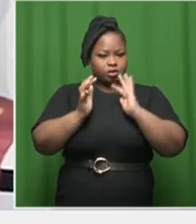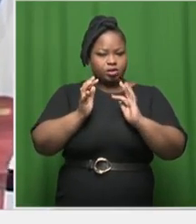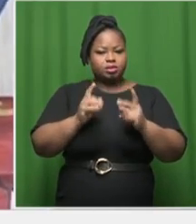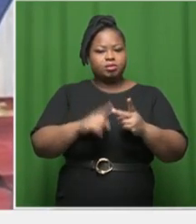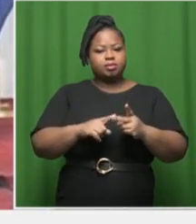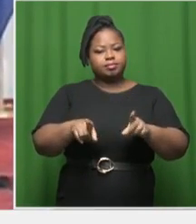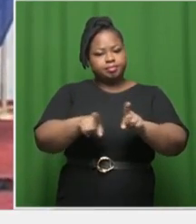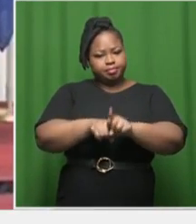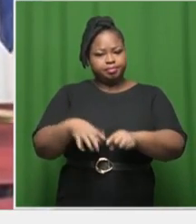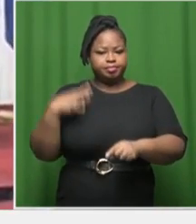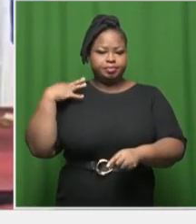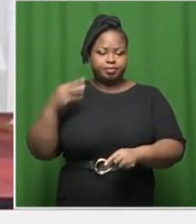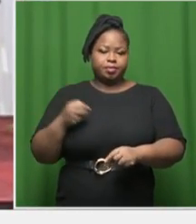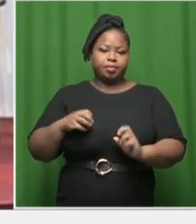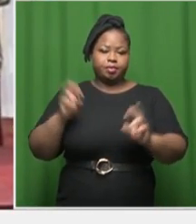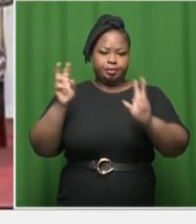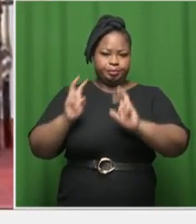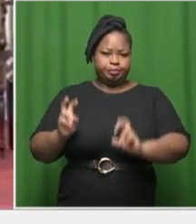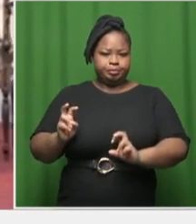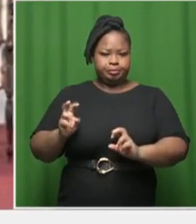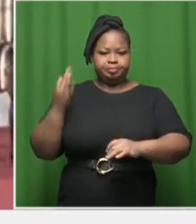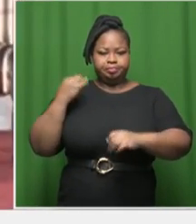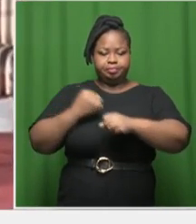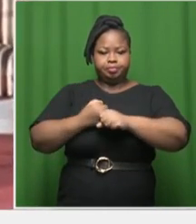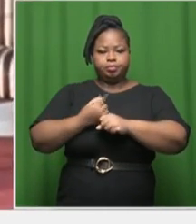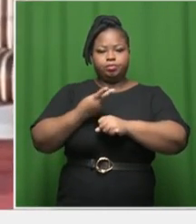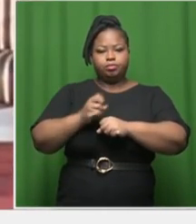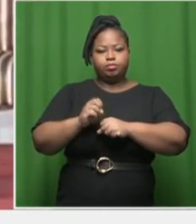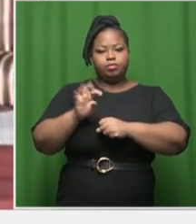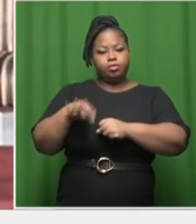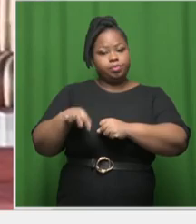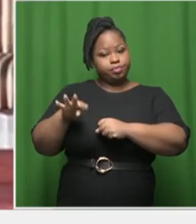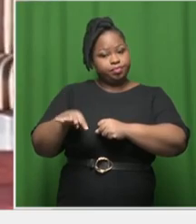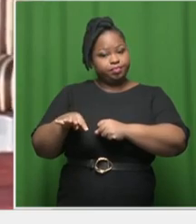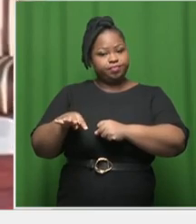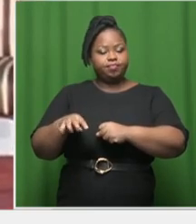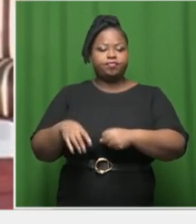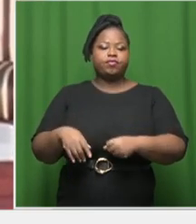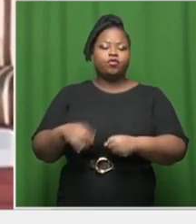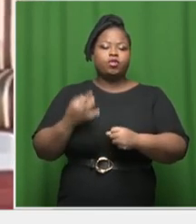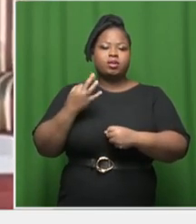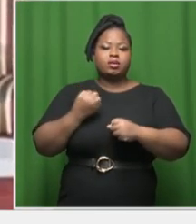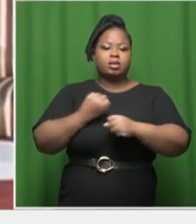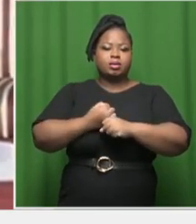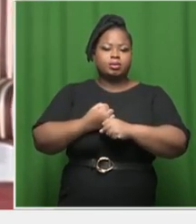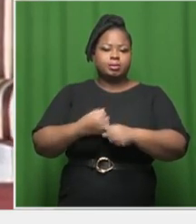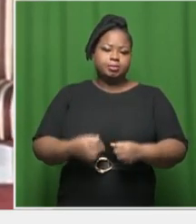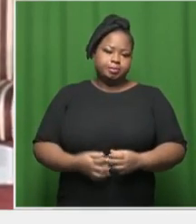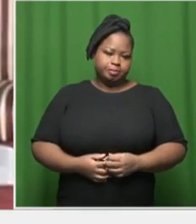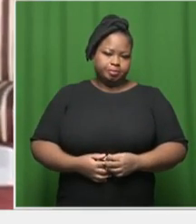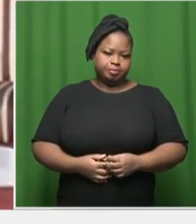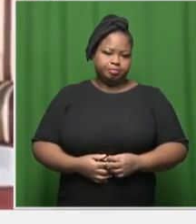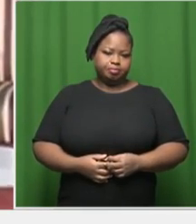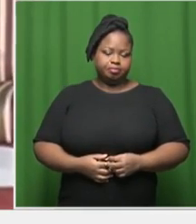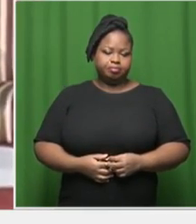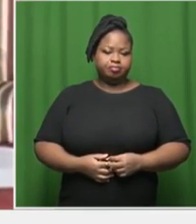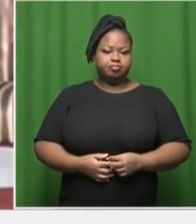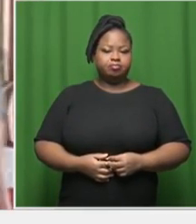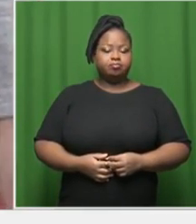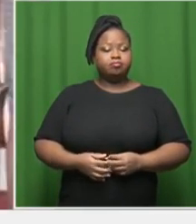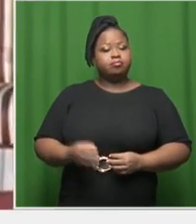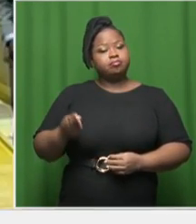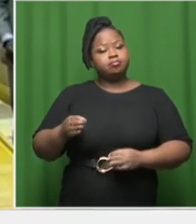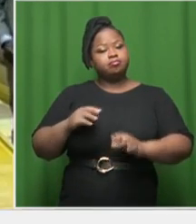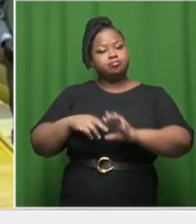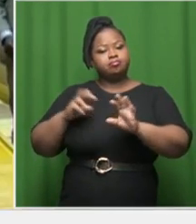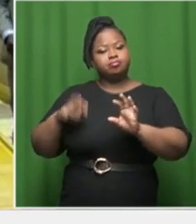as a Minister of Energy in 2014, a position she held for 3 years. She resigned from Parliament